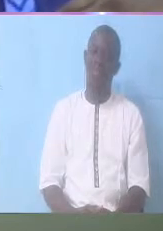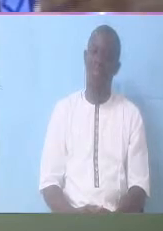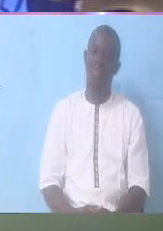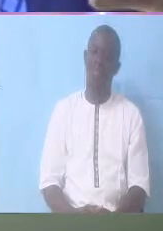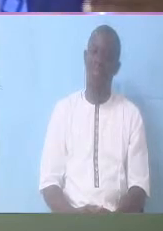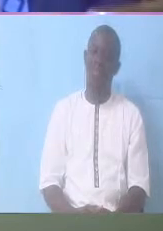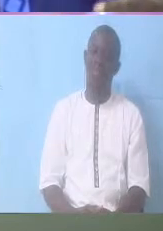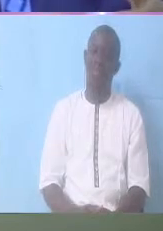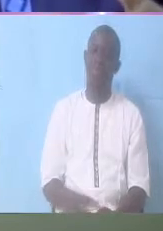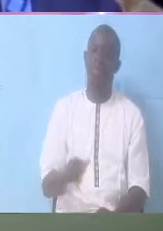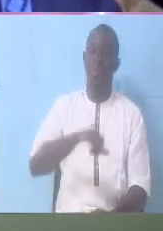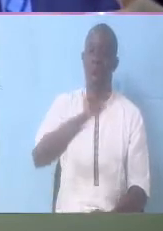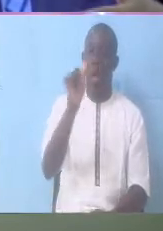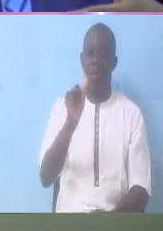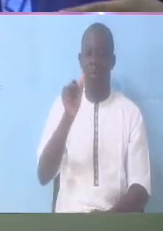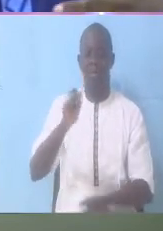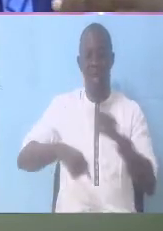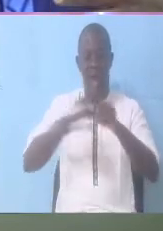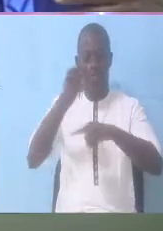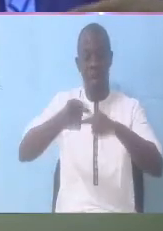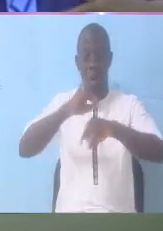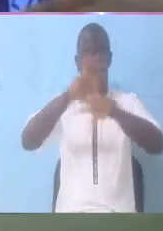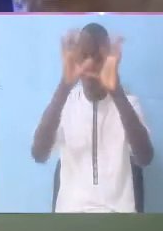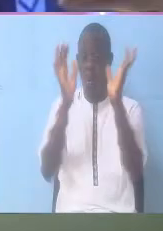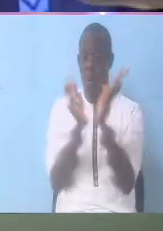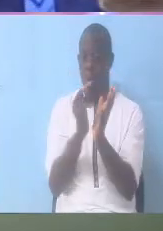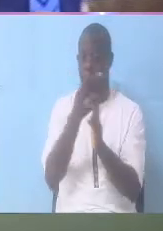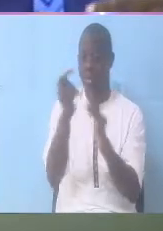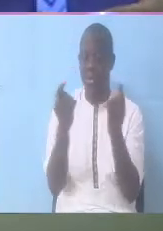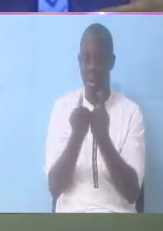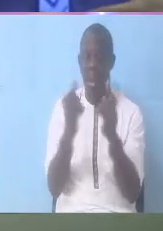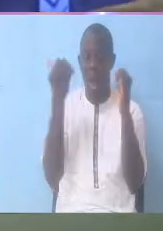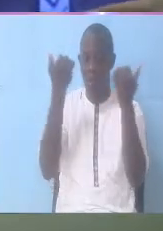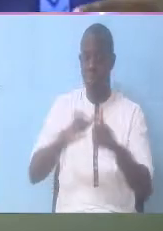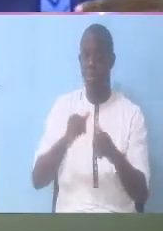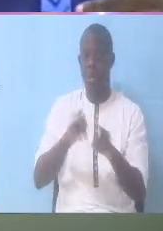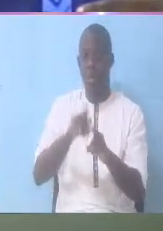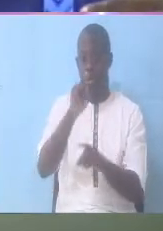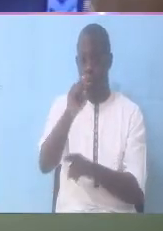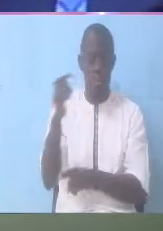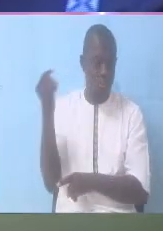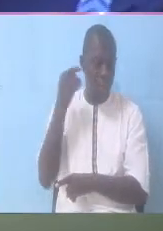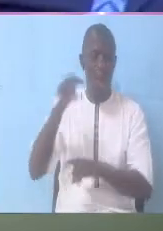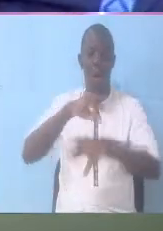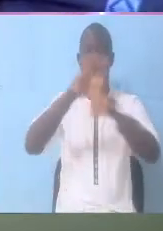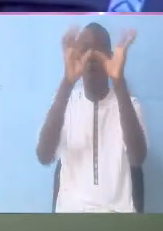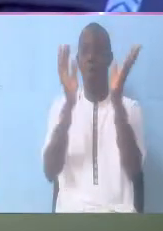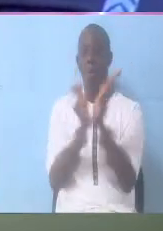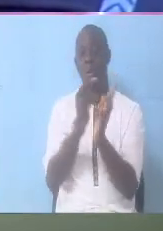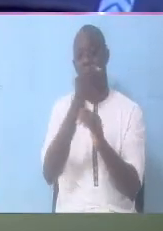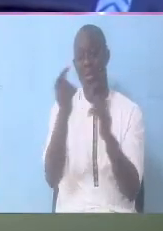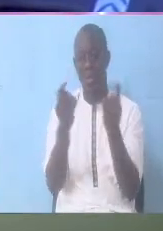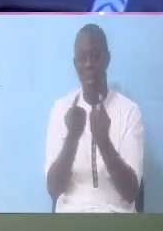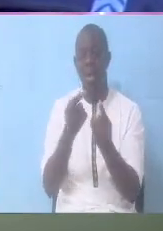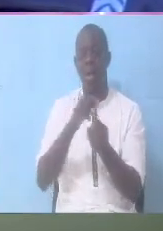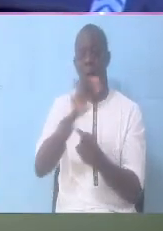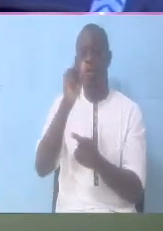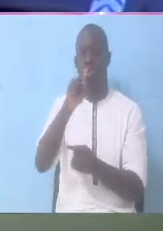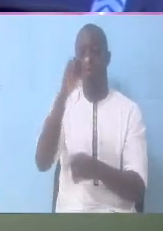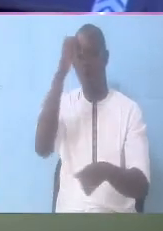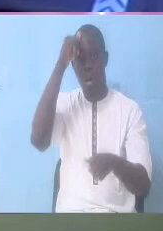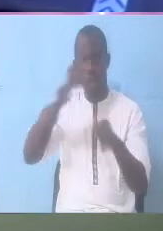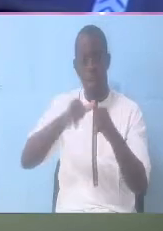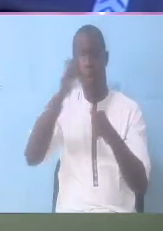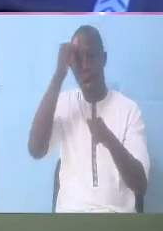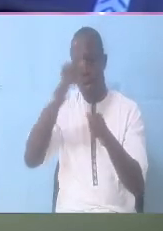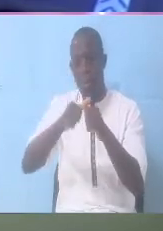And after all this, you heard all this, and then you recalled your conversation with